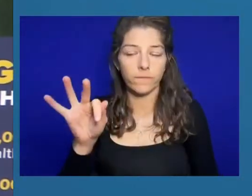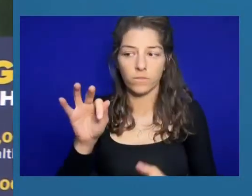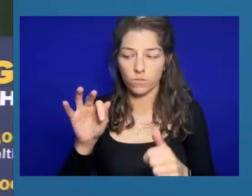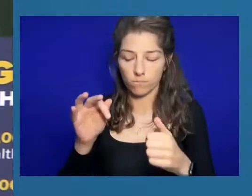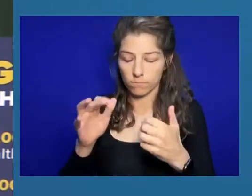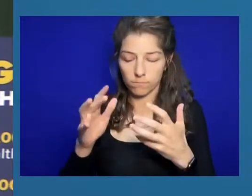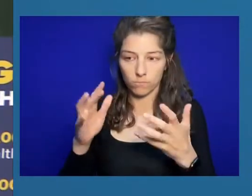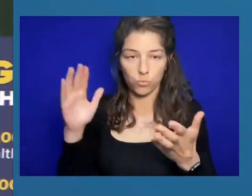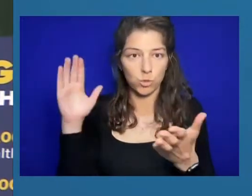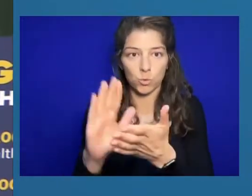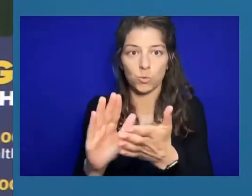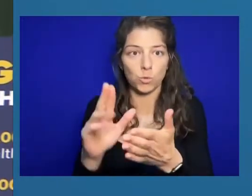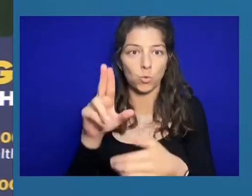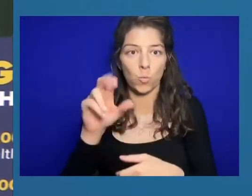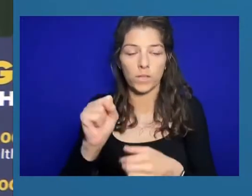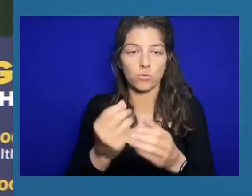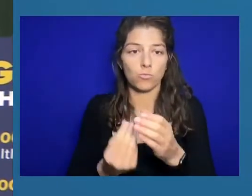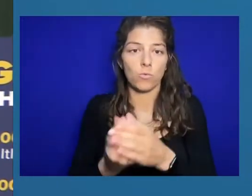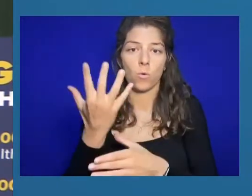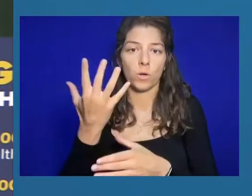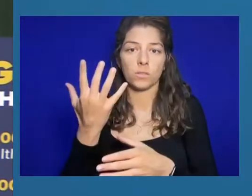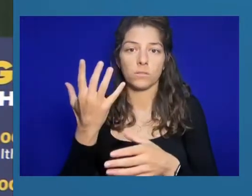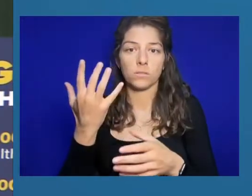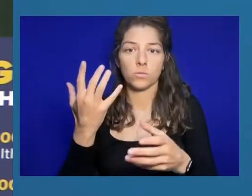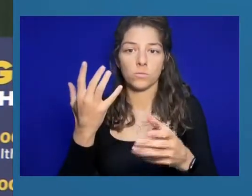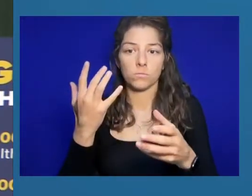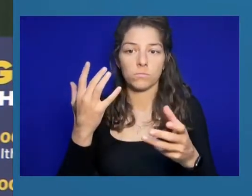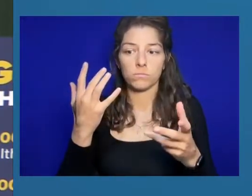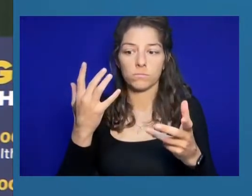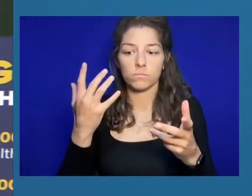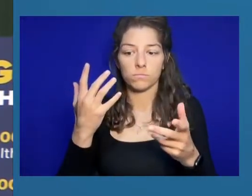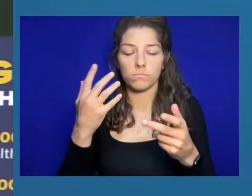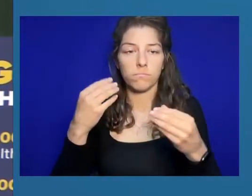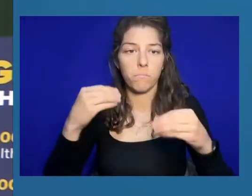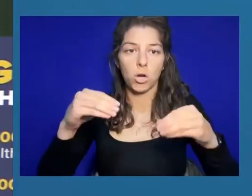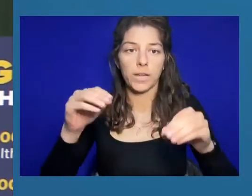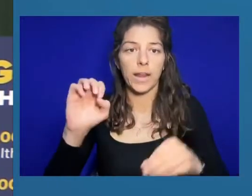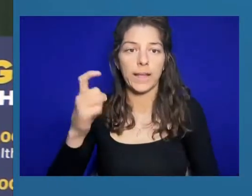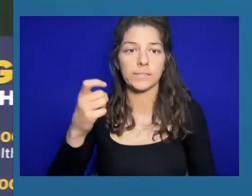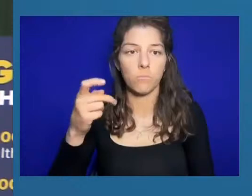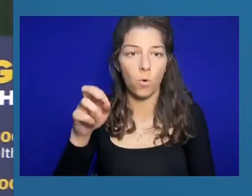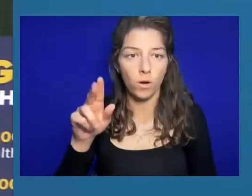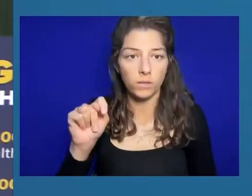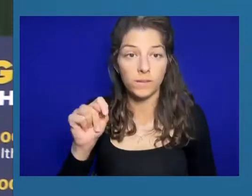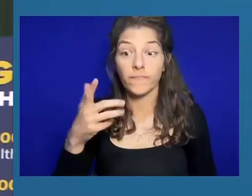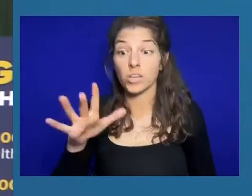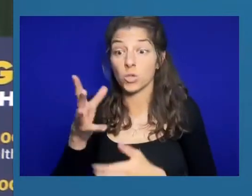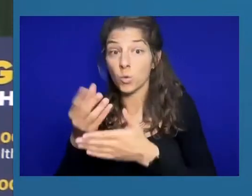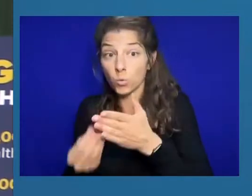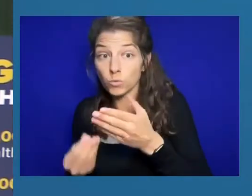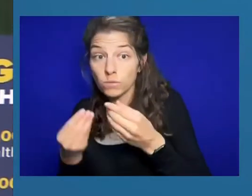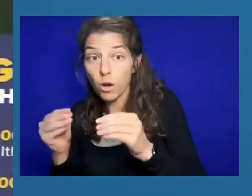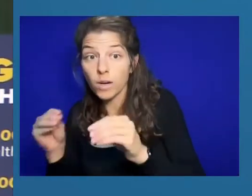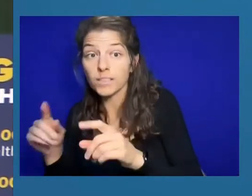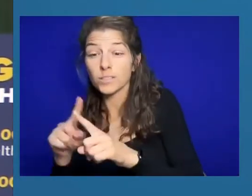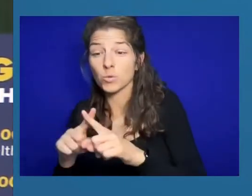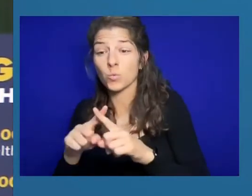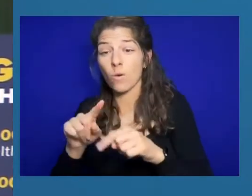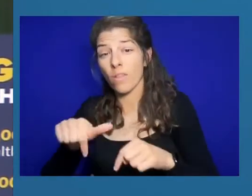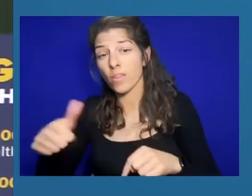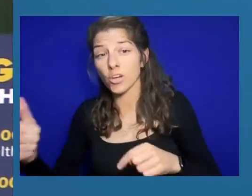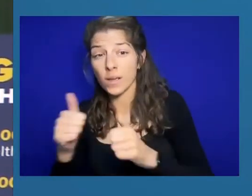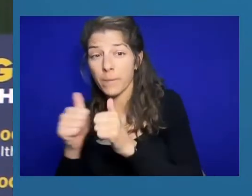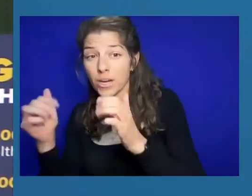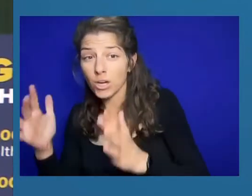reduce U.S. growers' market share to key global market exports. Once we lose those markets to foreign competitors, they're